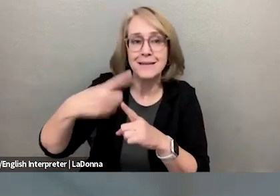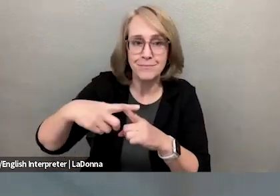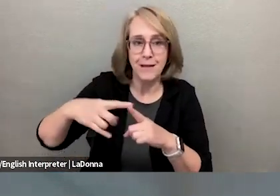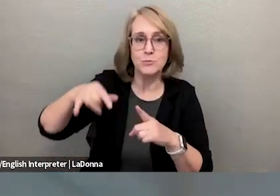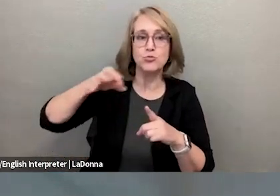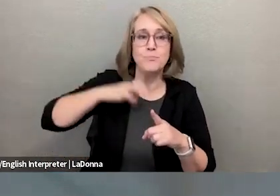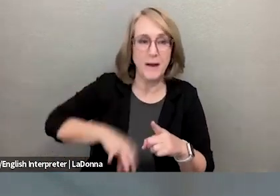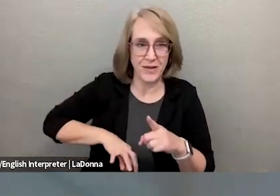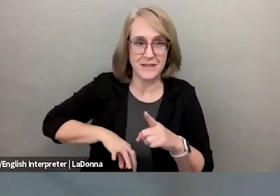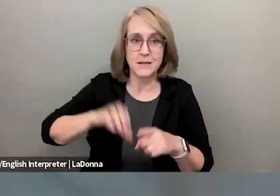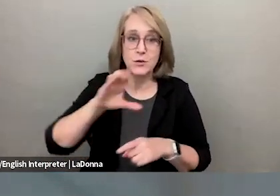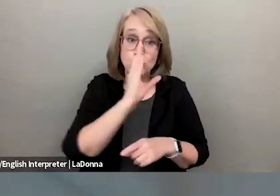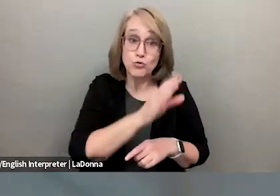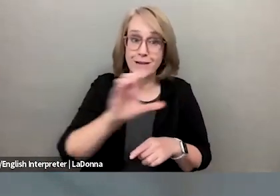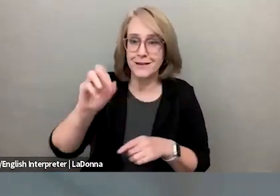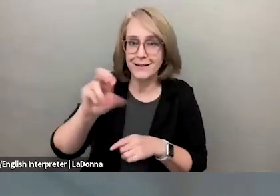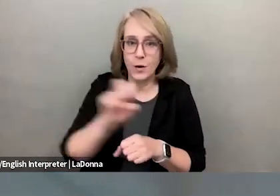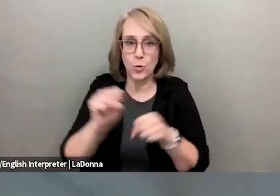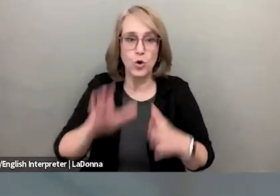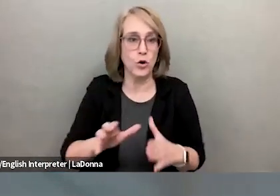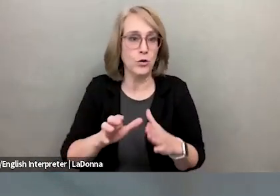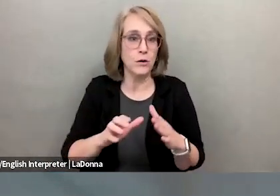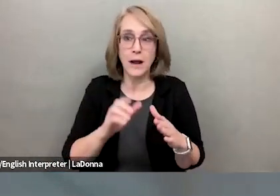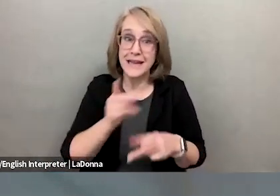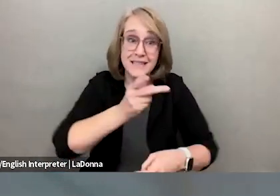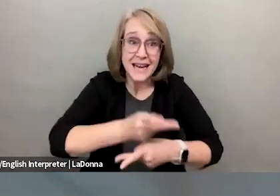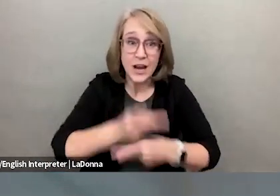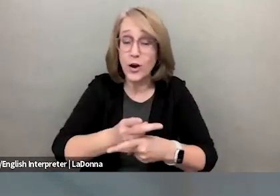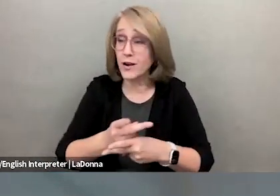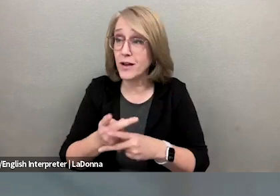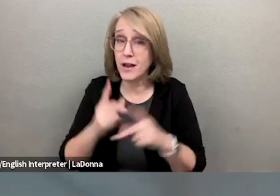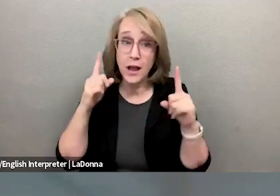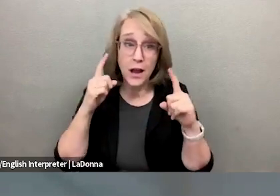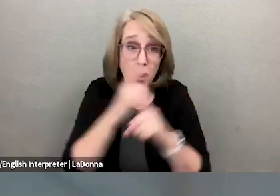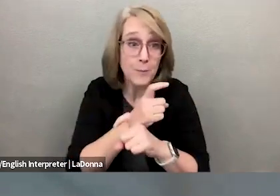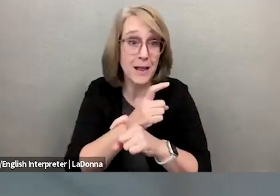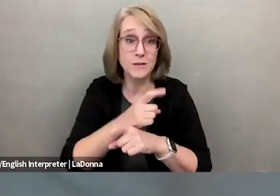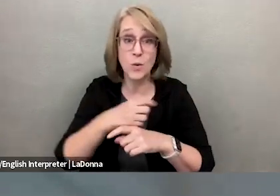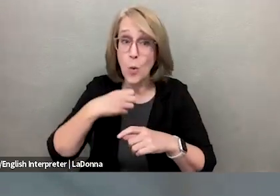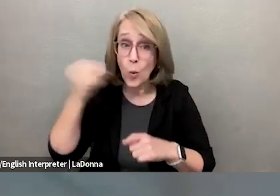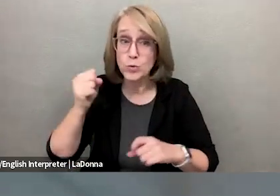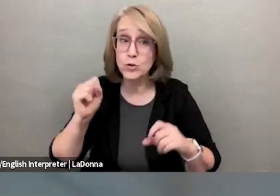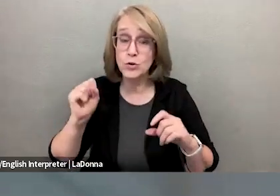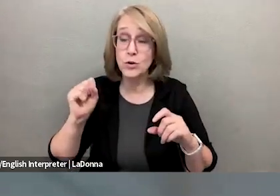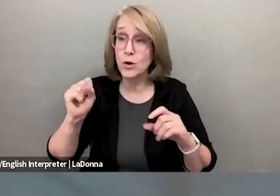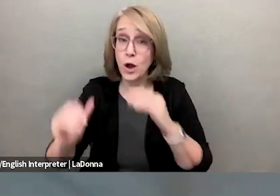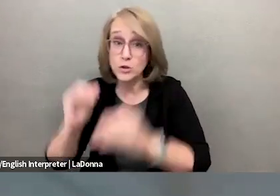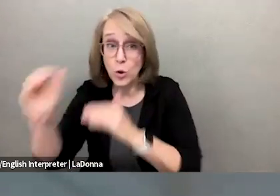workers as they care for an increasingly complex population of older adults and people with